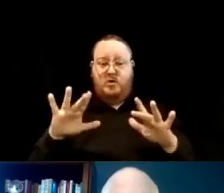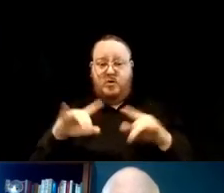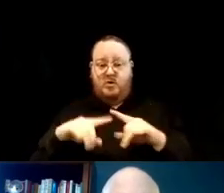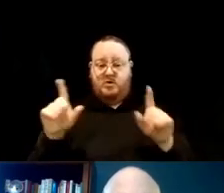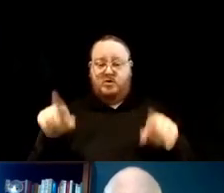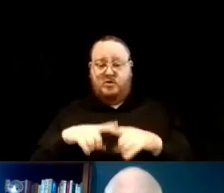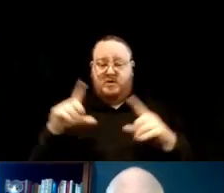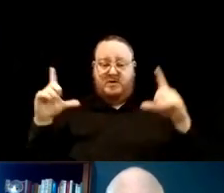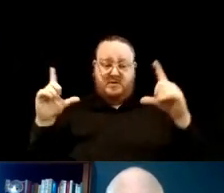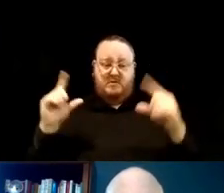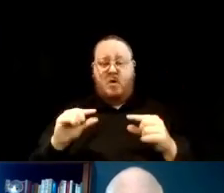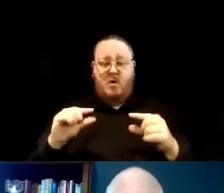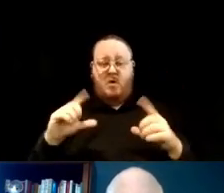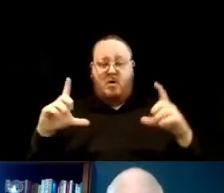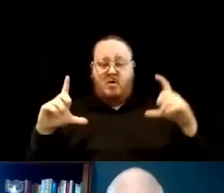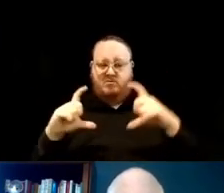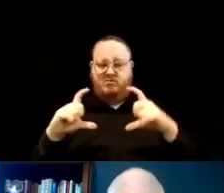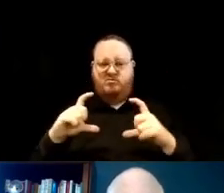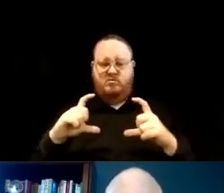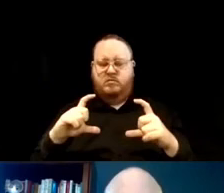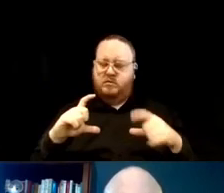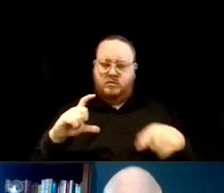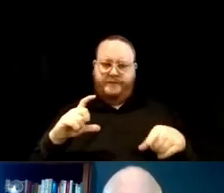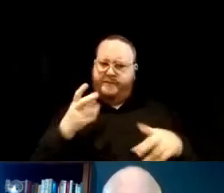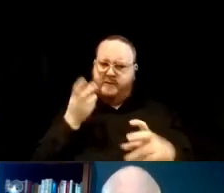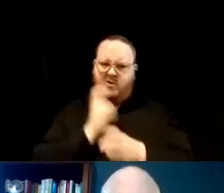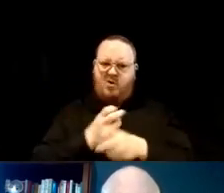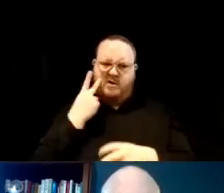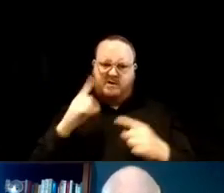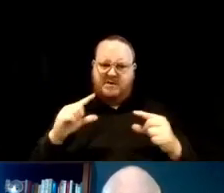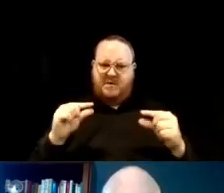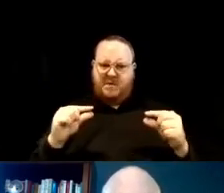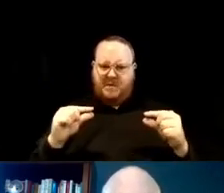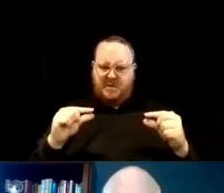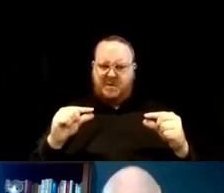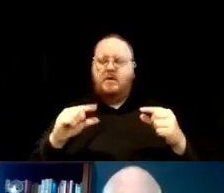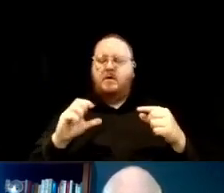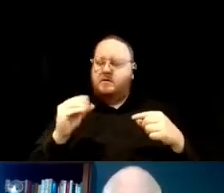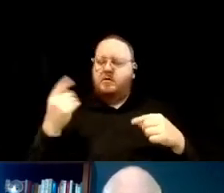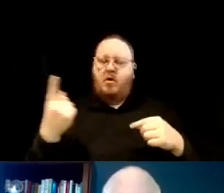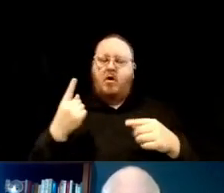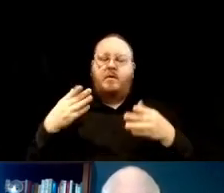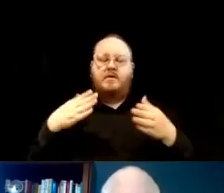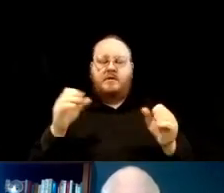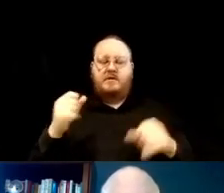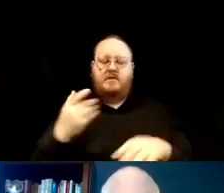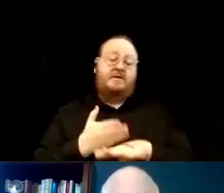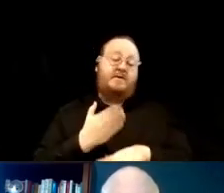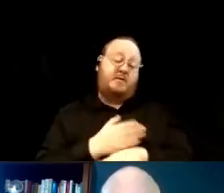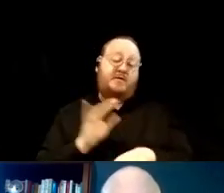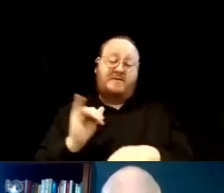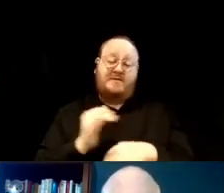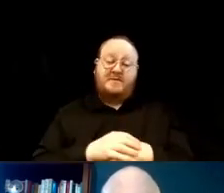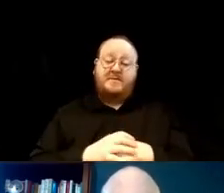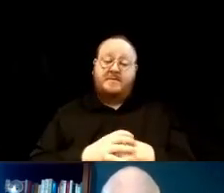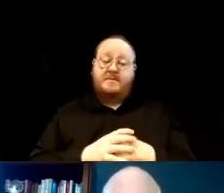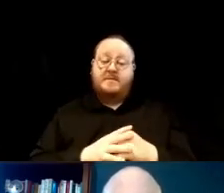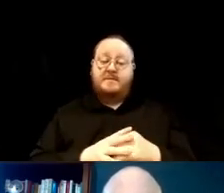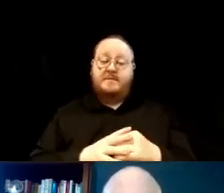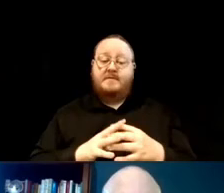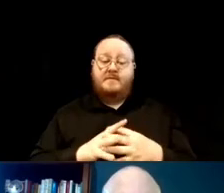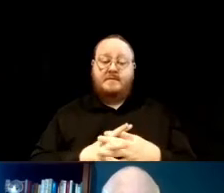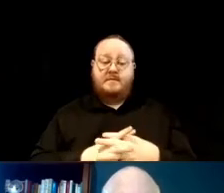see. So there are definitely, always rooms for improvement here. But well, I have a